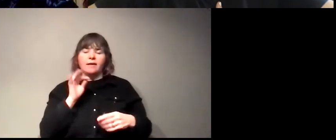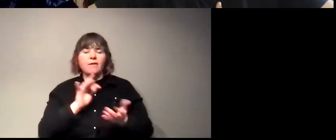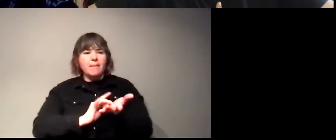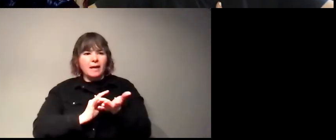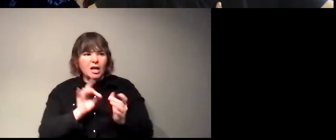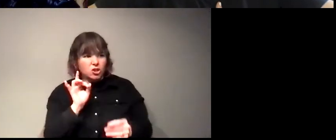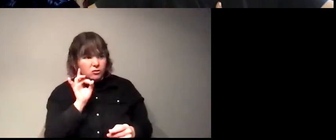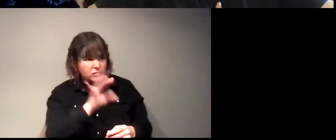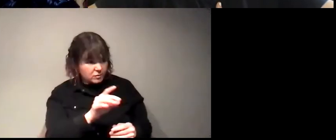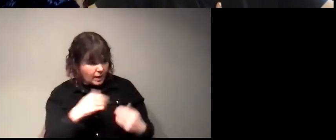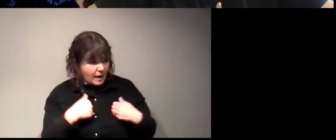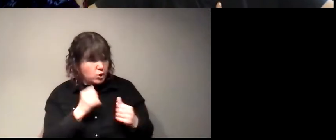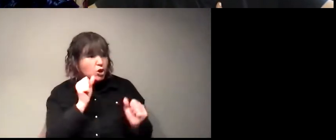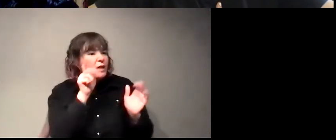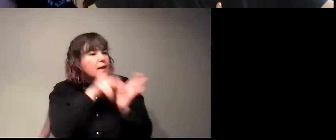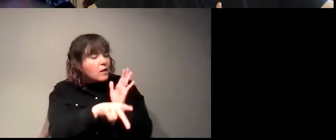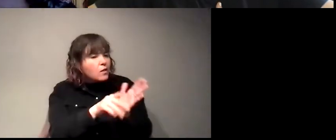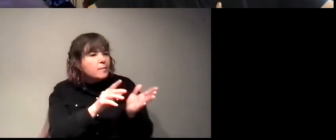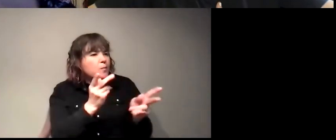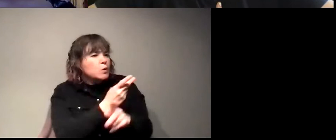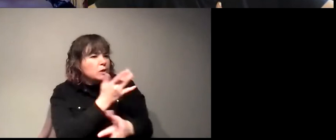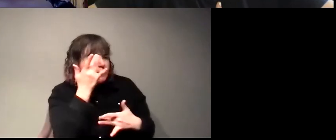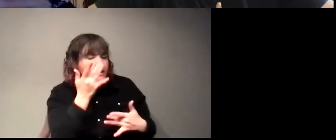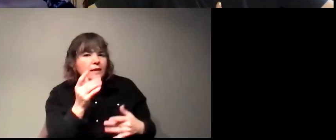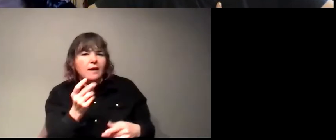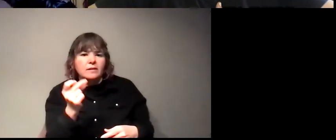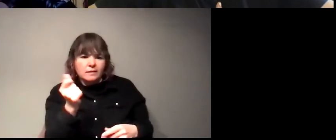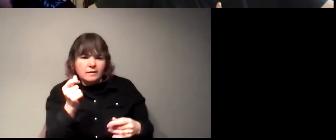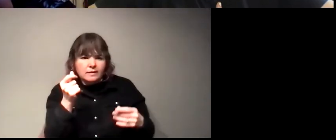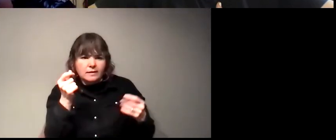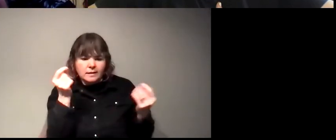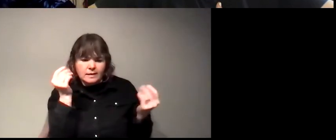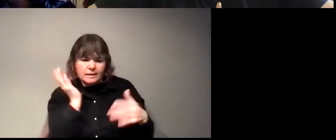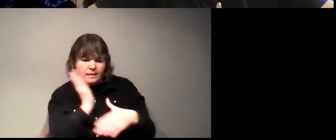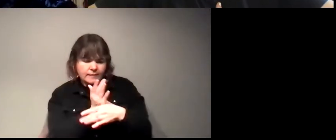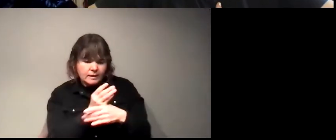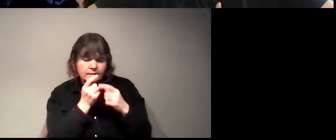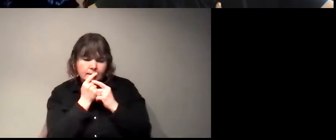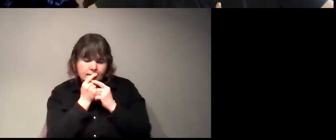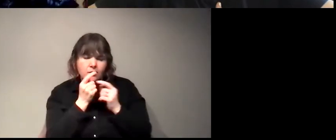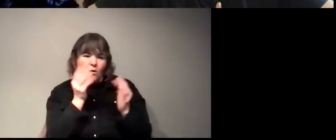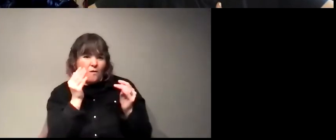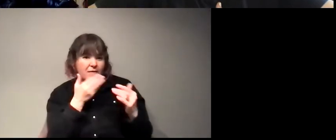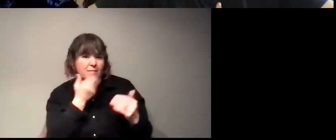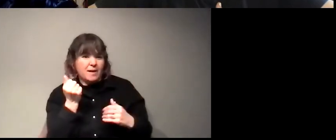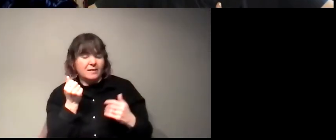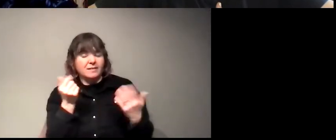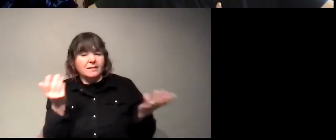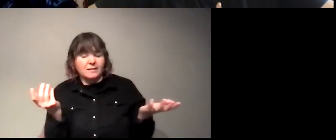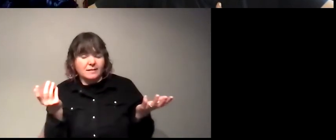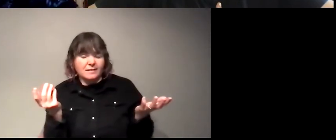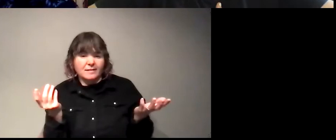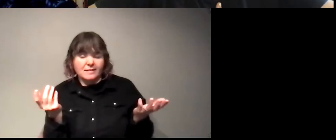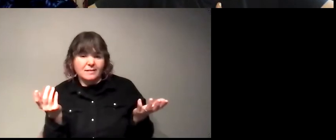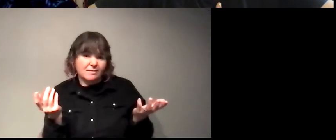animals, it could actually kill them or get them sick. So we'd have to make a really quick try to intervene and hope for the best in a lot of those